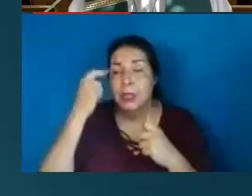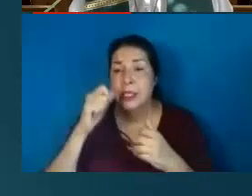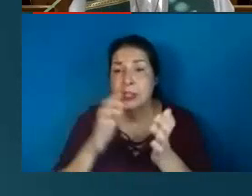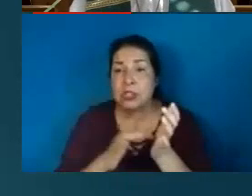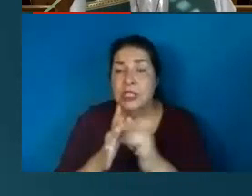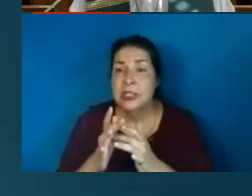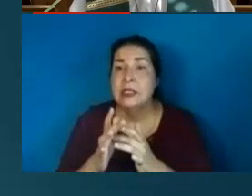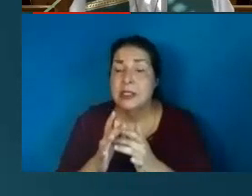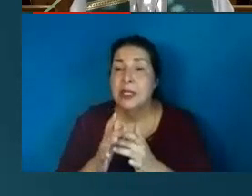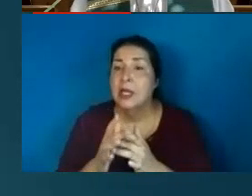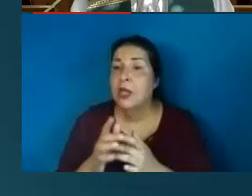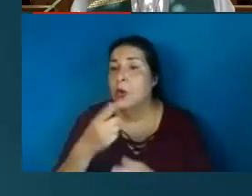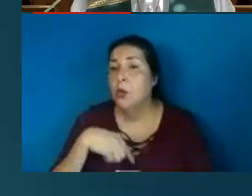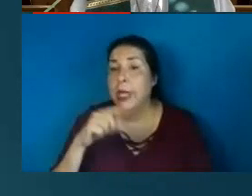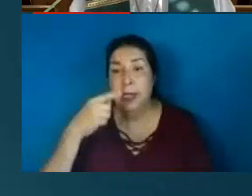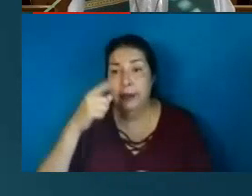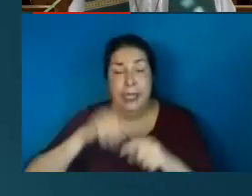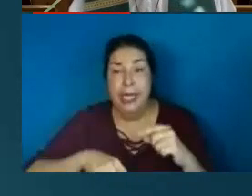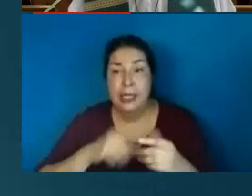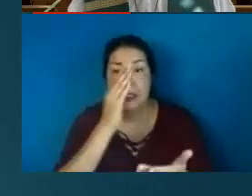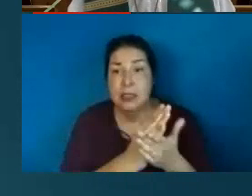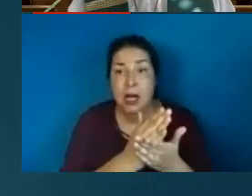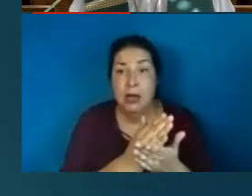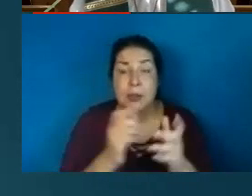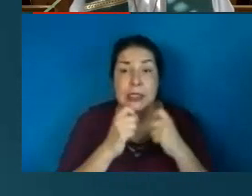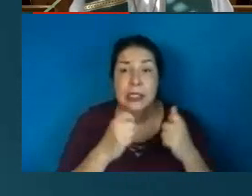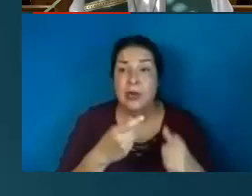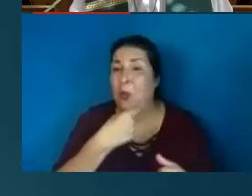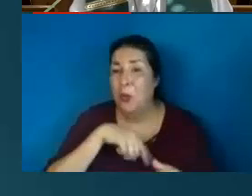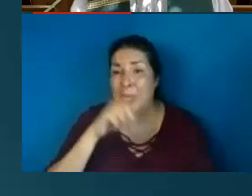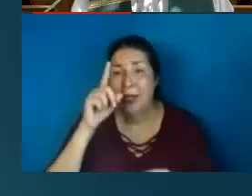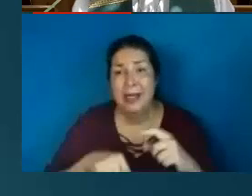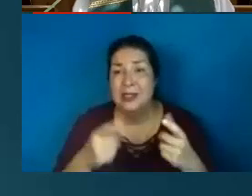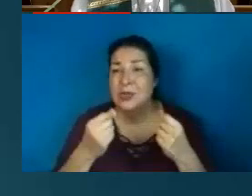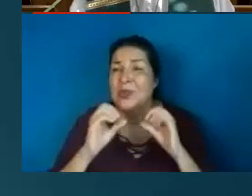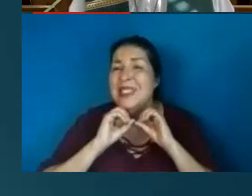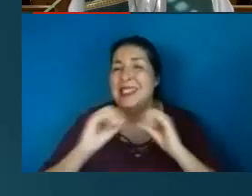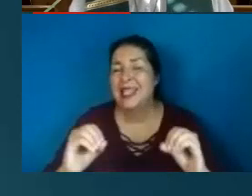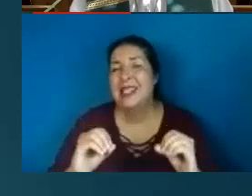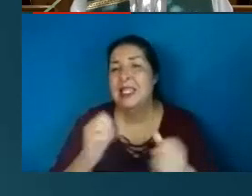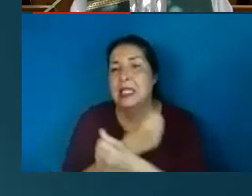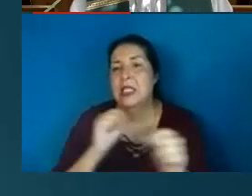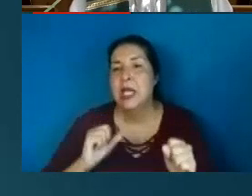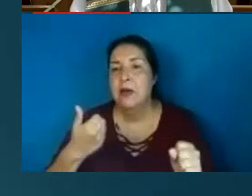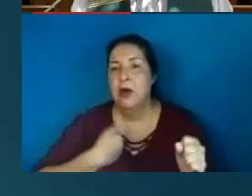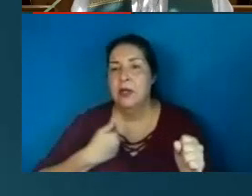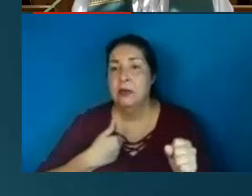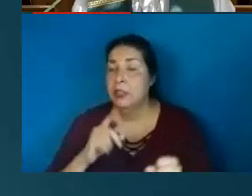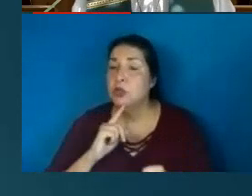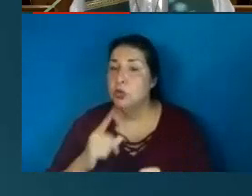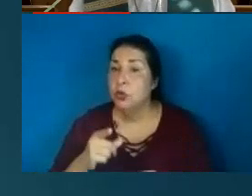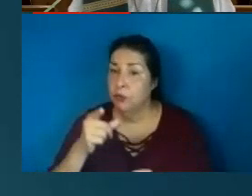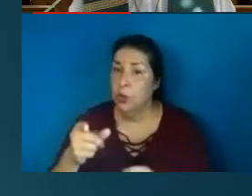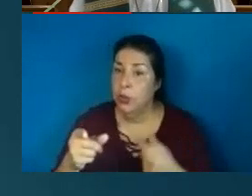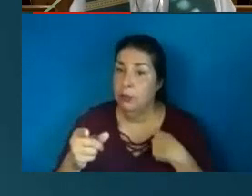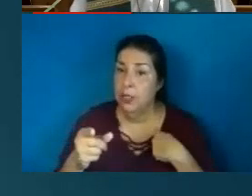our backs on our sins. We can't do anything to save ourselves. This is true of you and me, as well